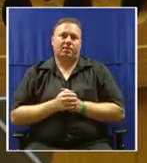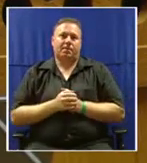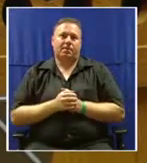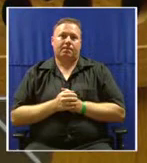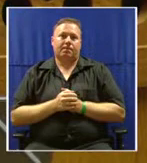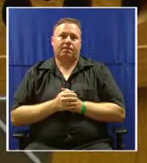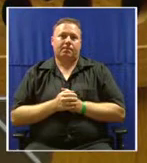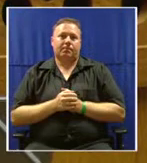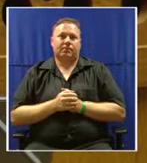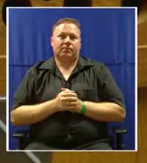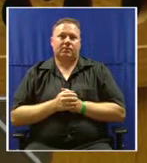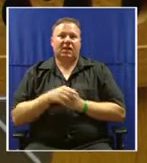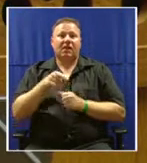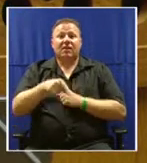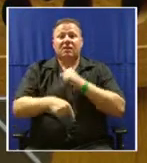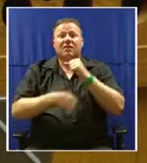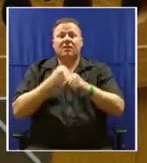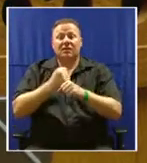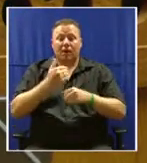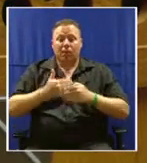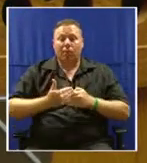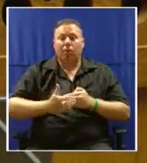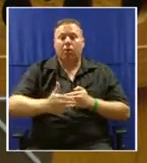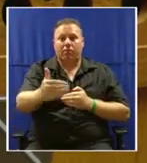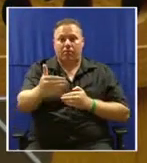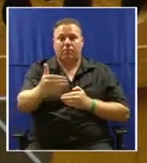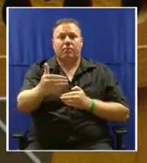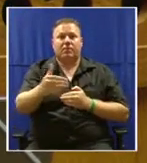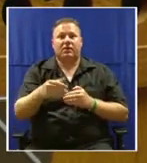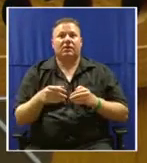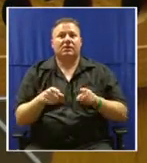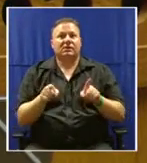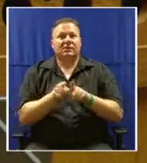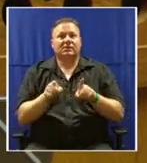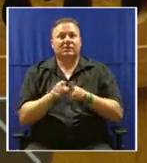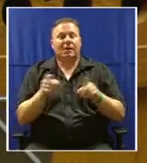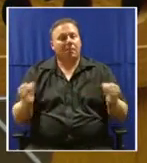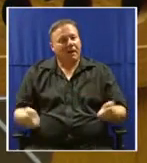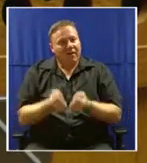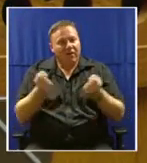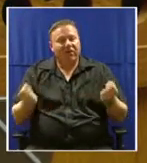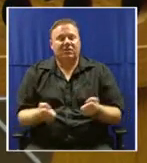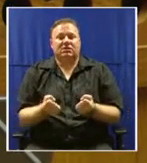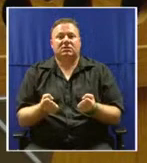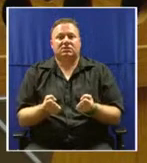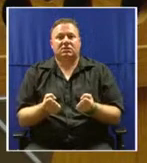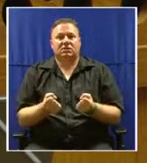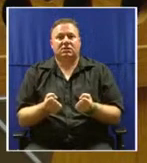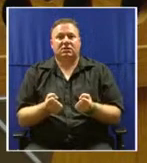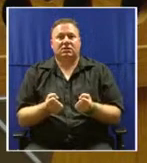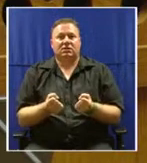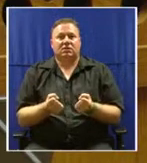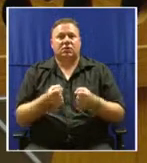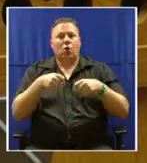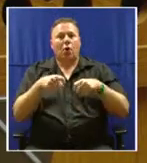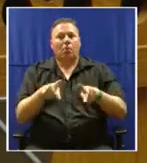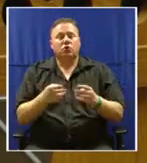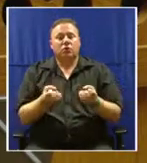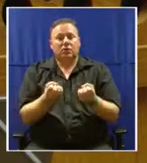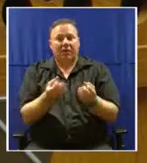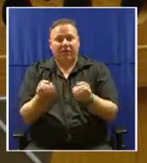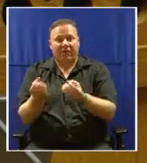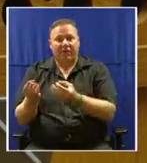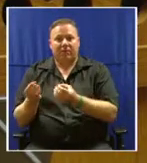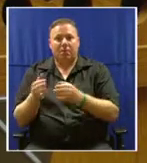ahead, we are also going to forge ahead with efforts to provide greater opportunities